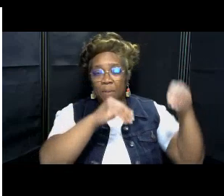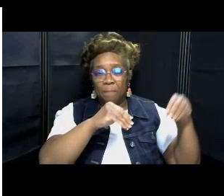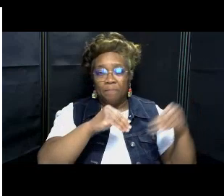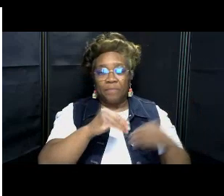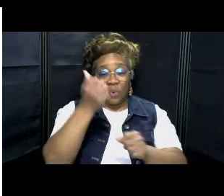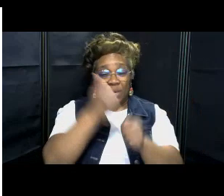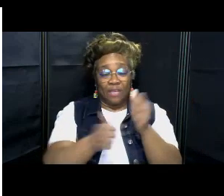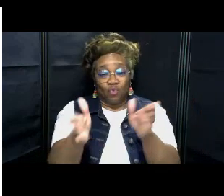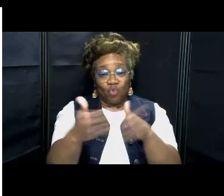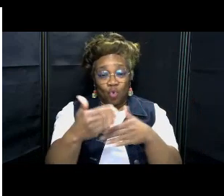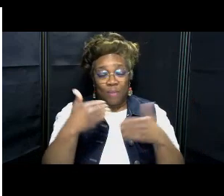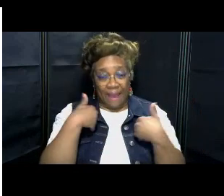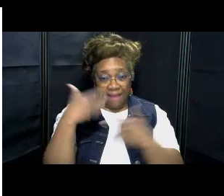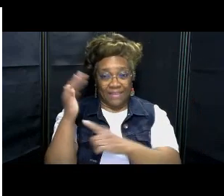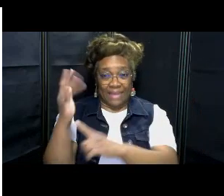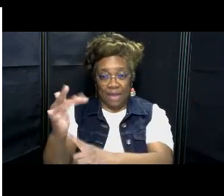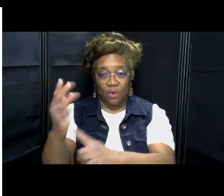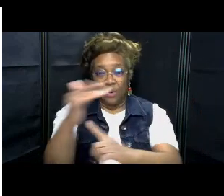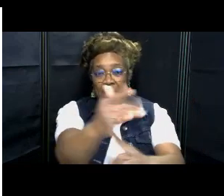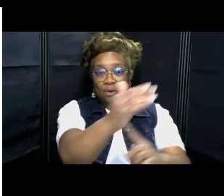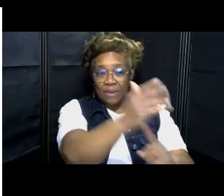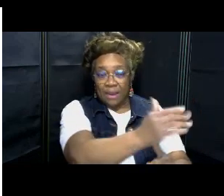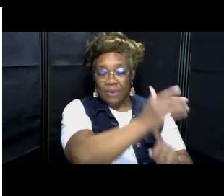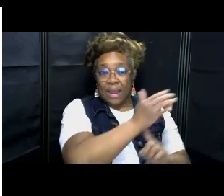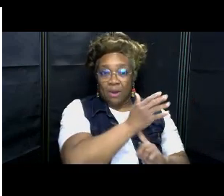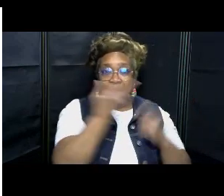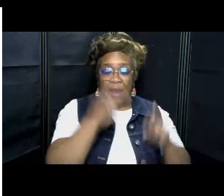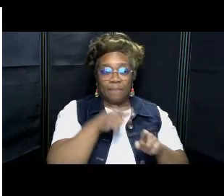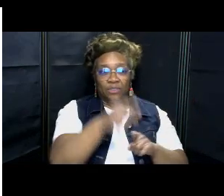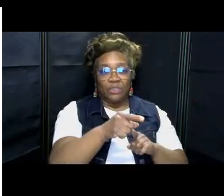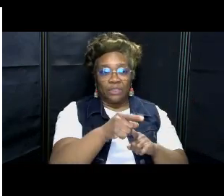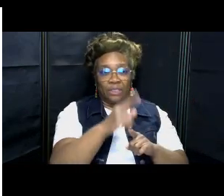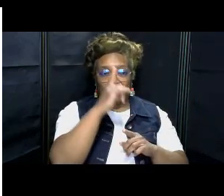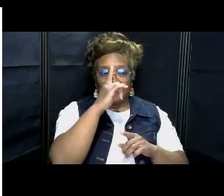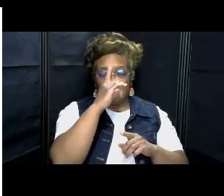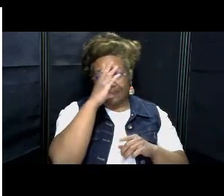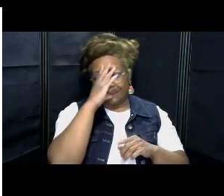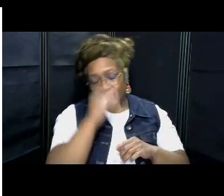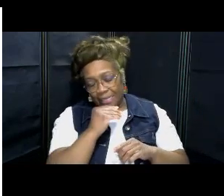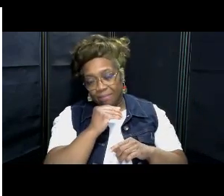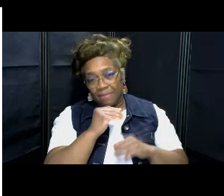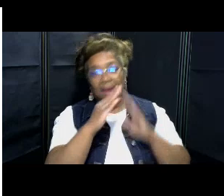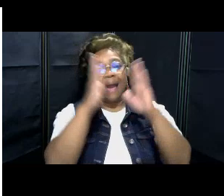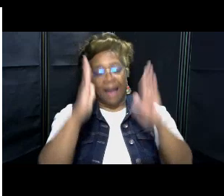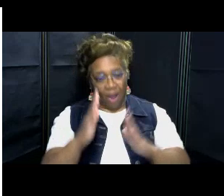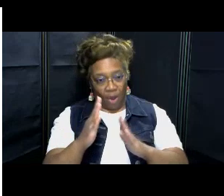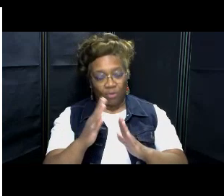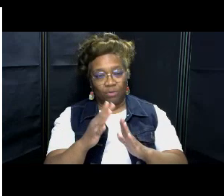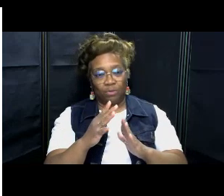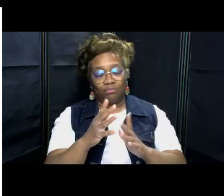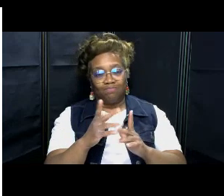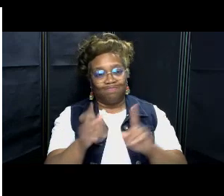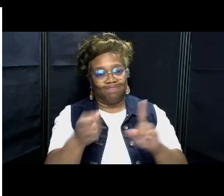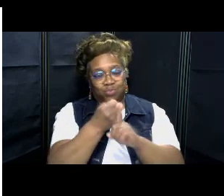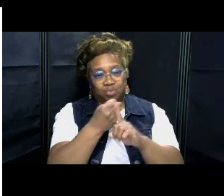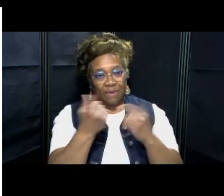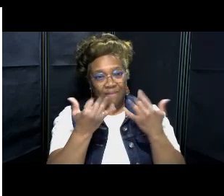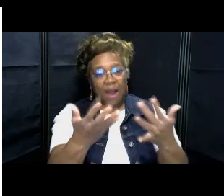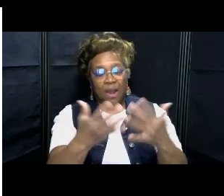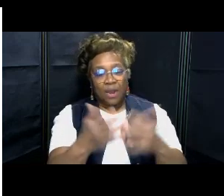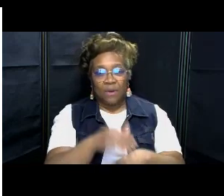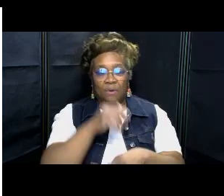of her rooms, and she went on to sleep. And of course, her house caught fire, and we're there, and she's in shock. And all I